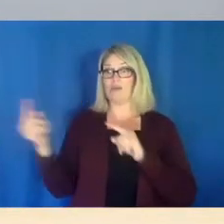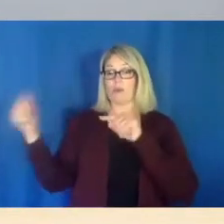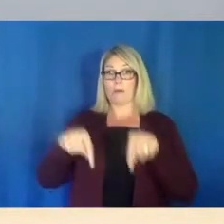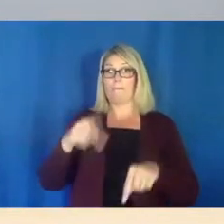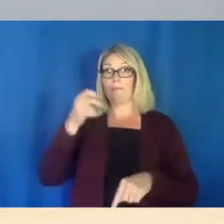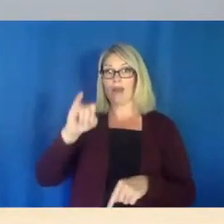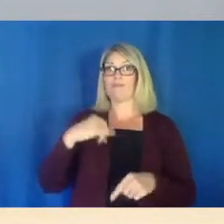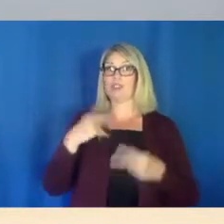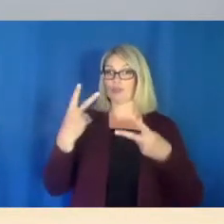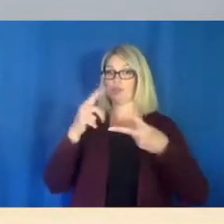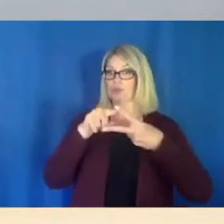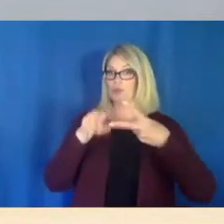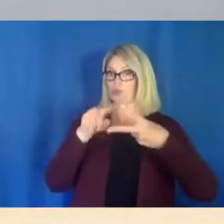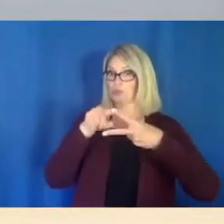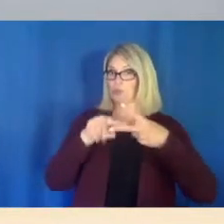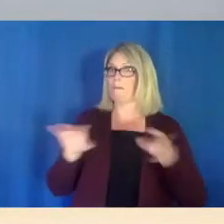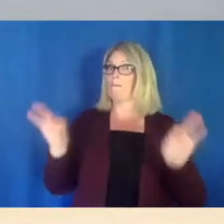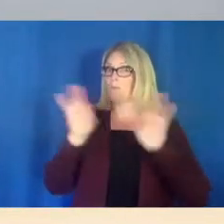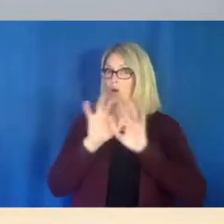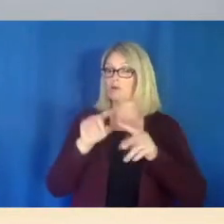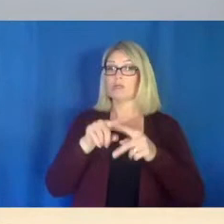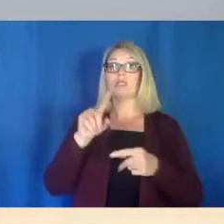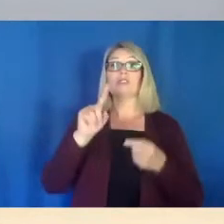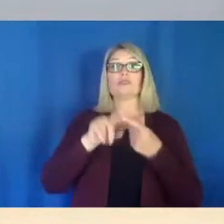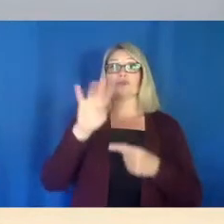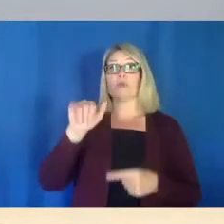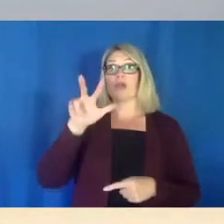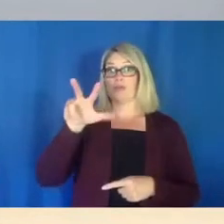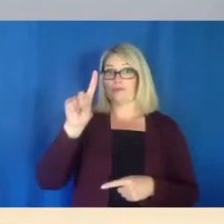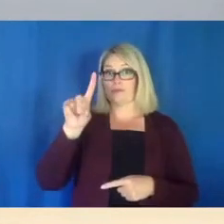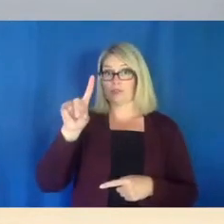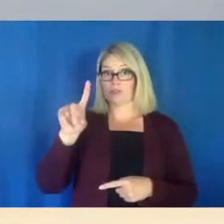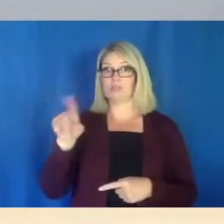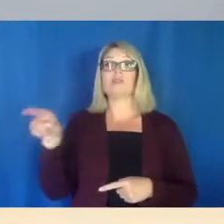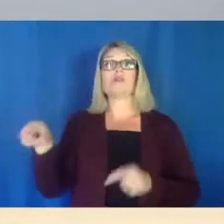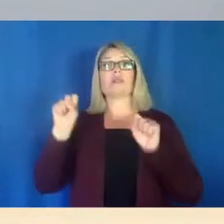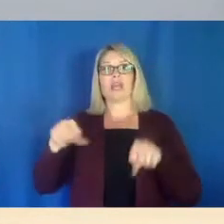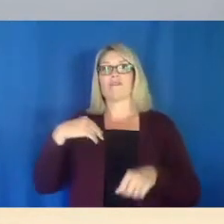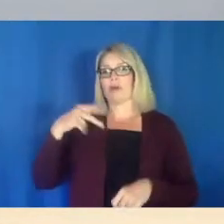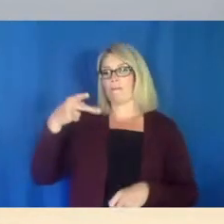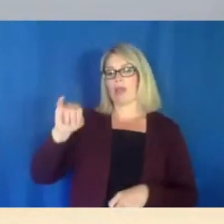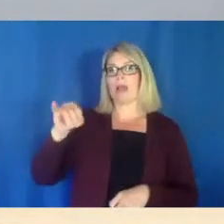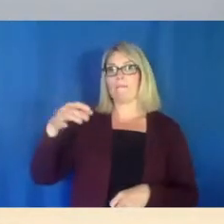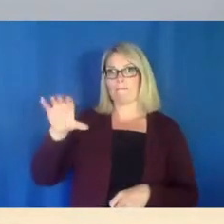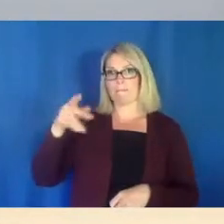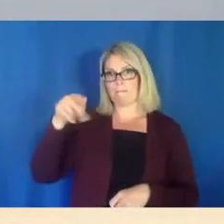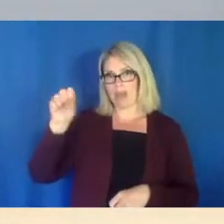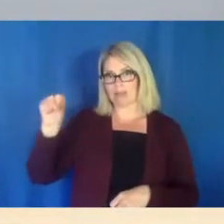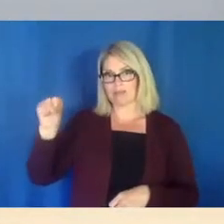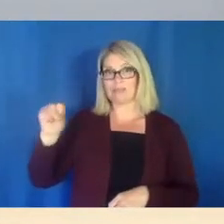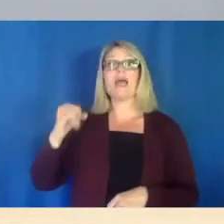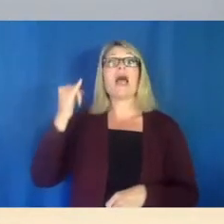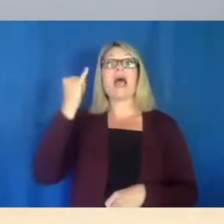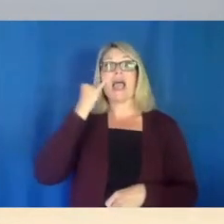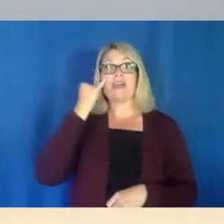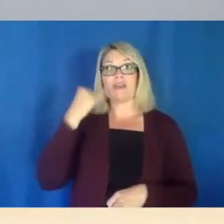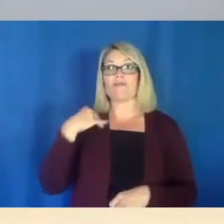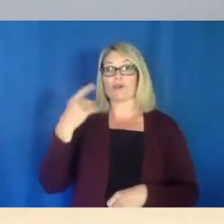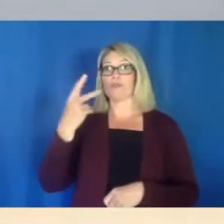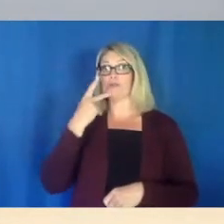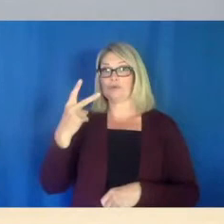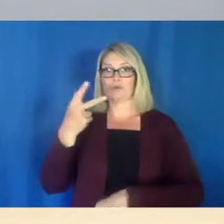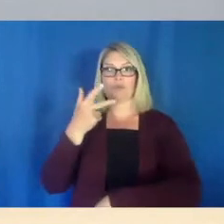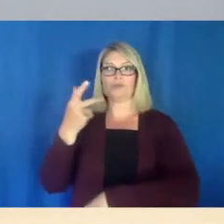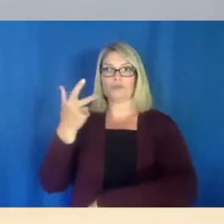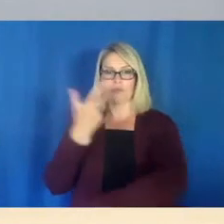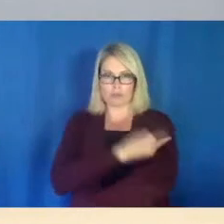important points. Until July 31st, they are eligible for a PEI pass as soon as they have 1 dose of vaccine and will not have to wait